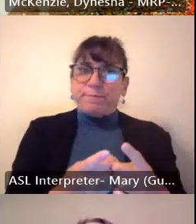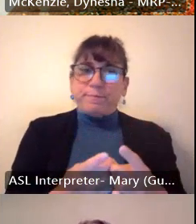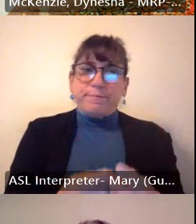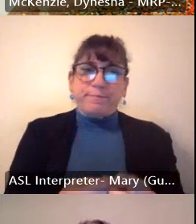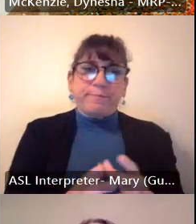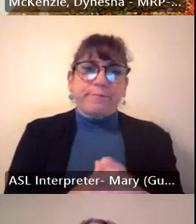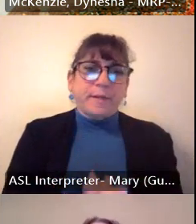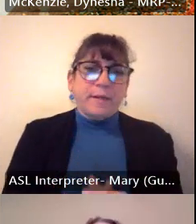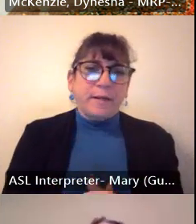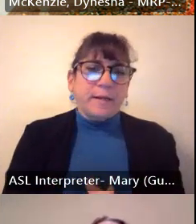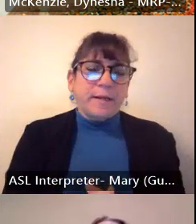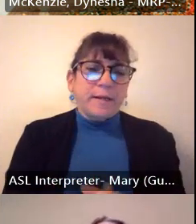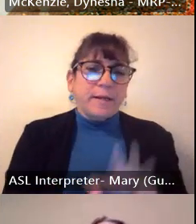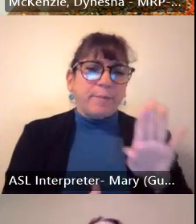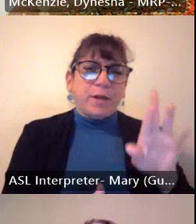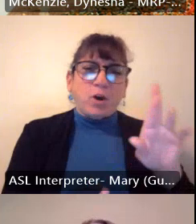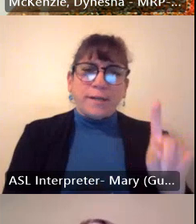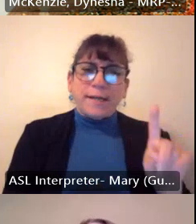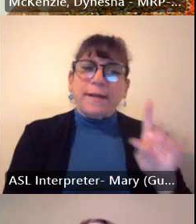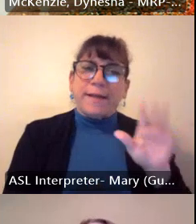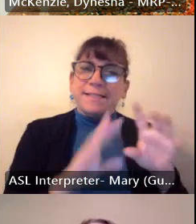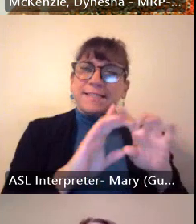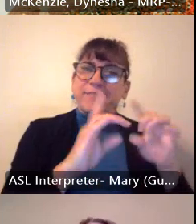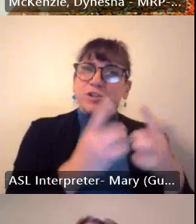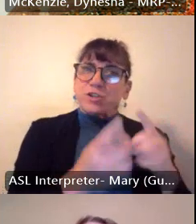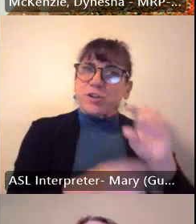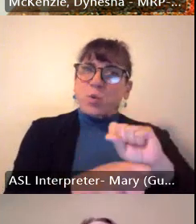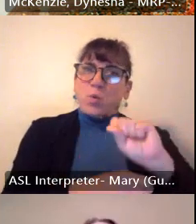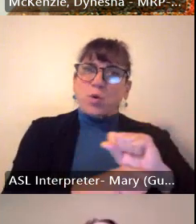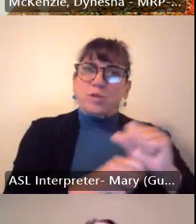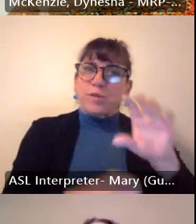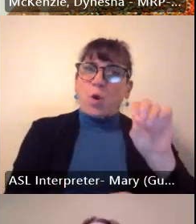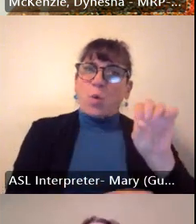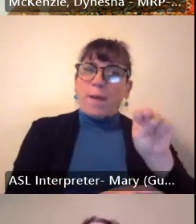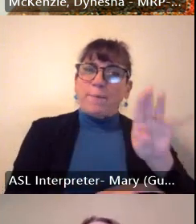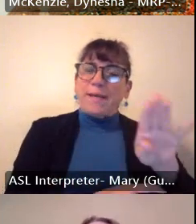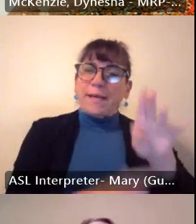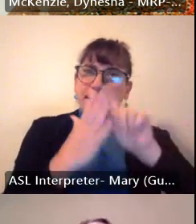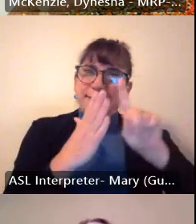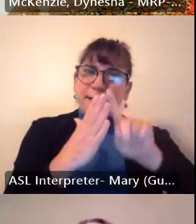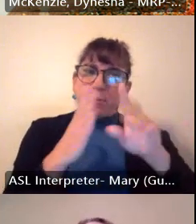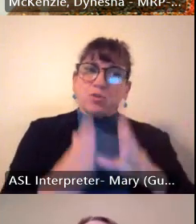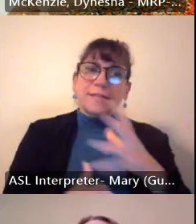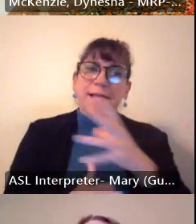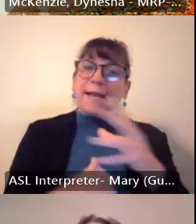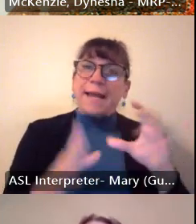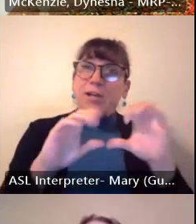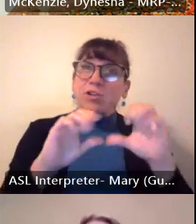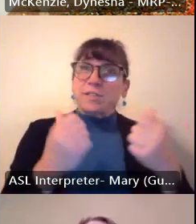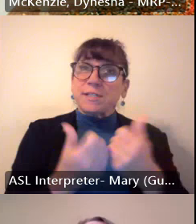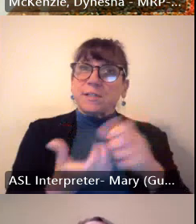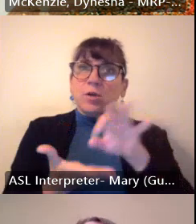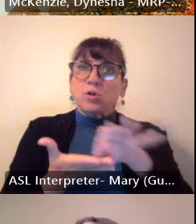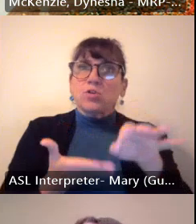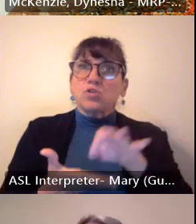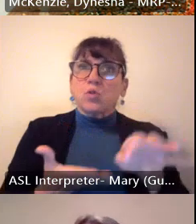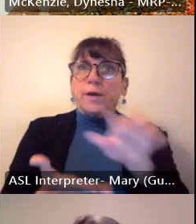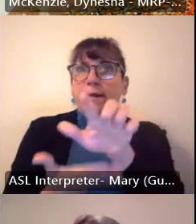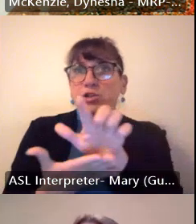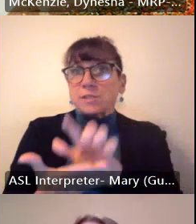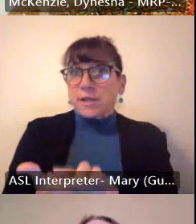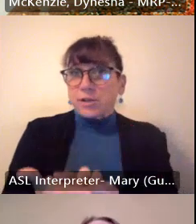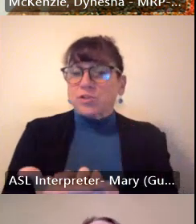BRD, and that is the division that works with the OMB examiners as well as agencies on scoring legislation.